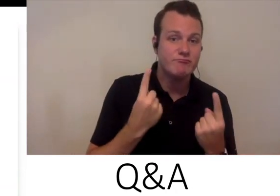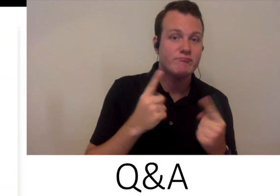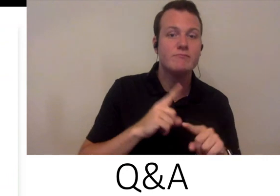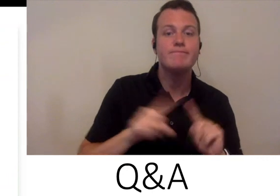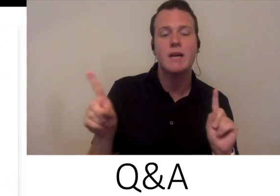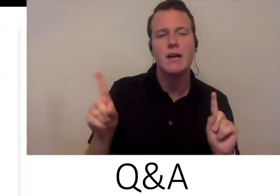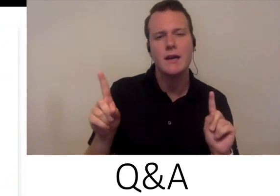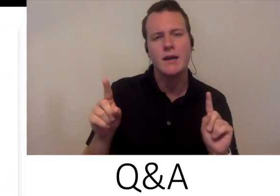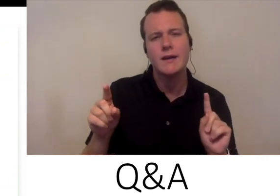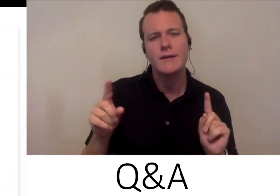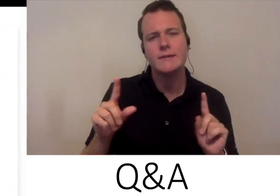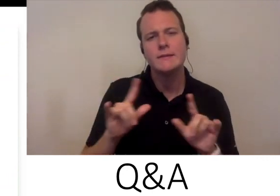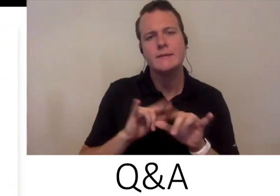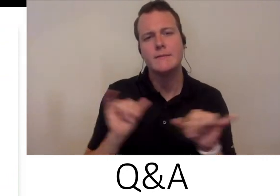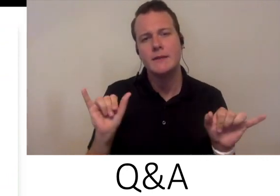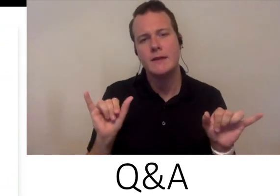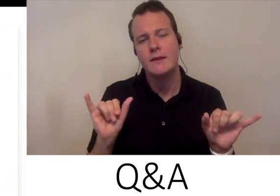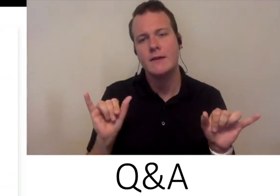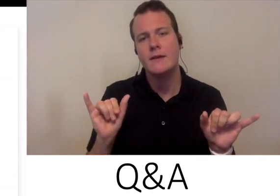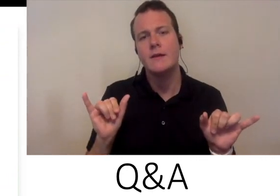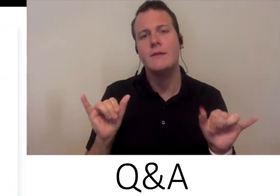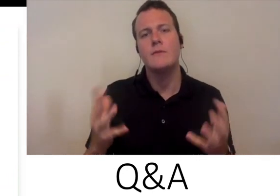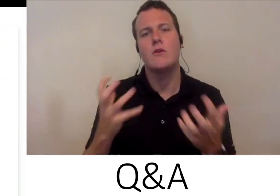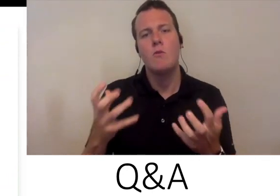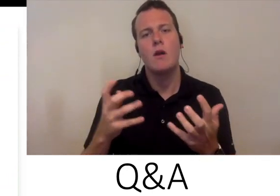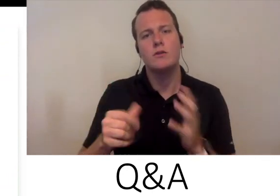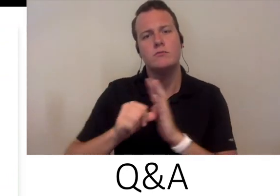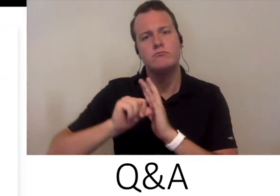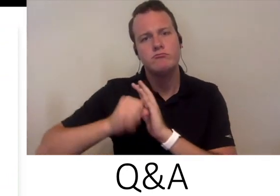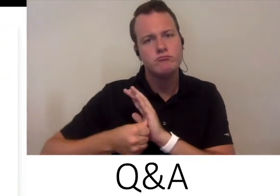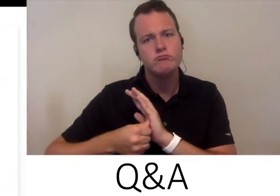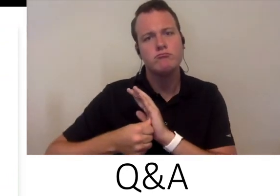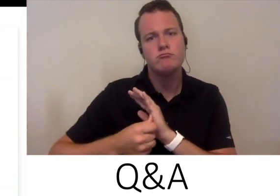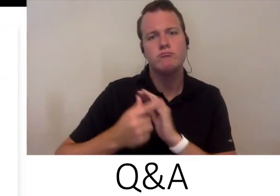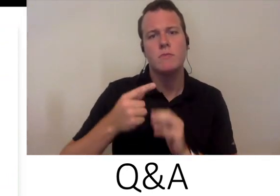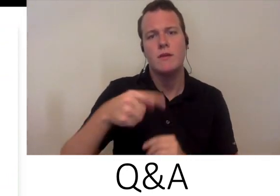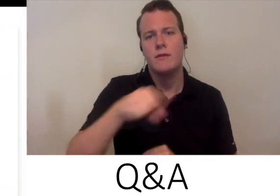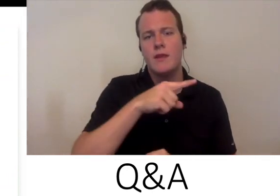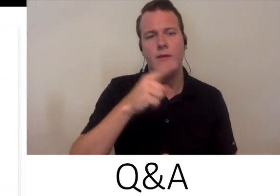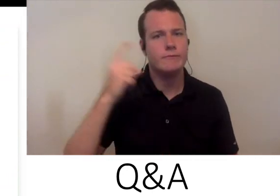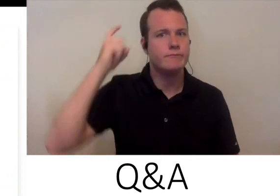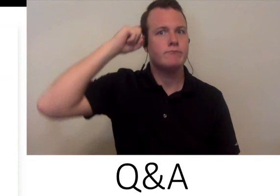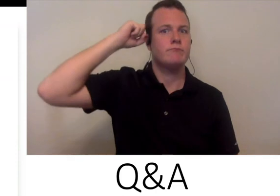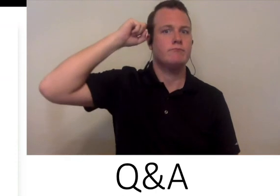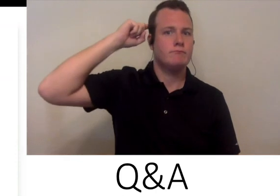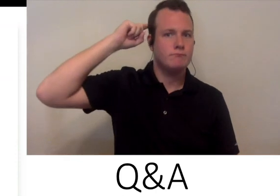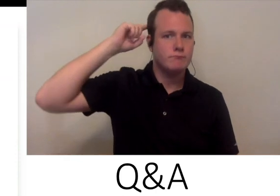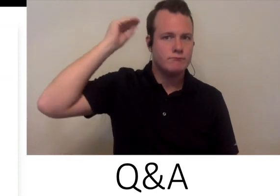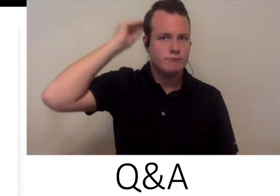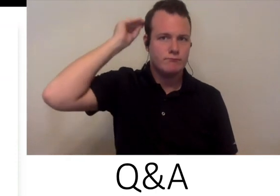will stand out for them, that will make a mental note in their minds.